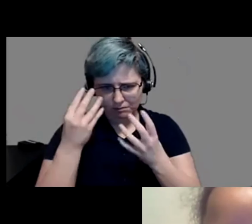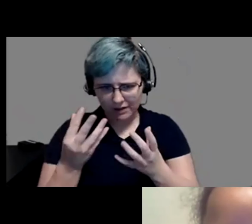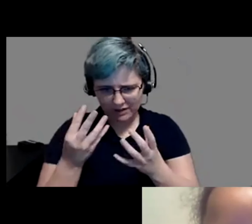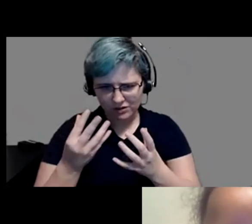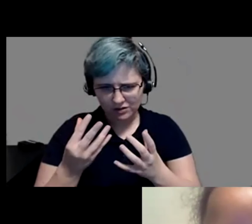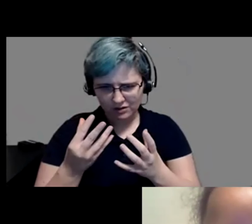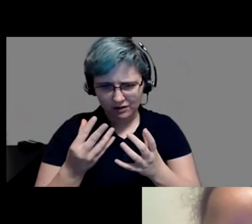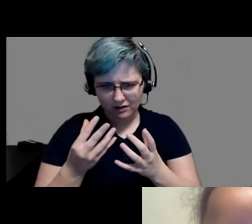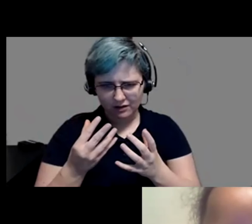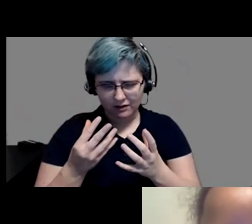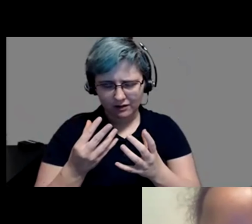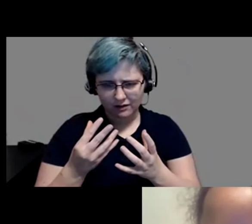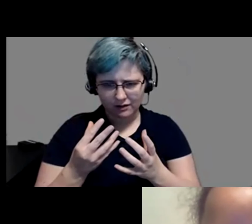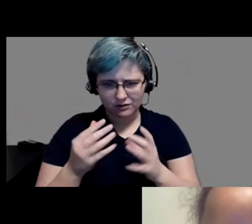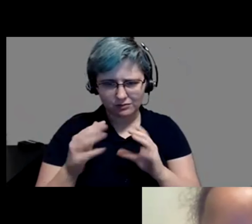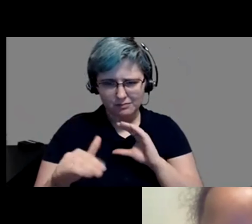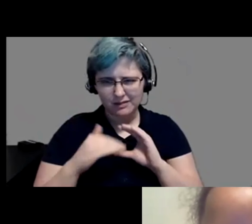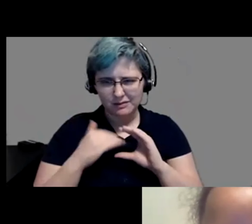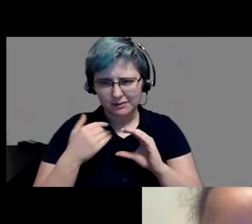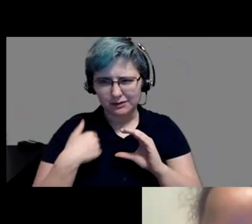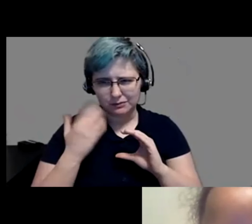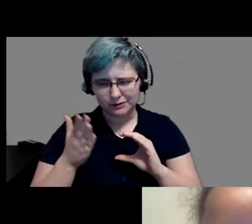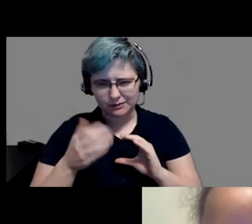to my email